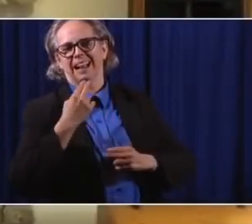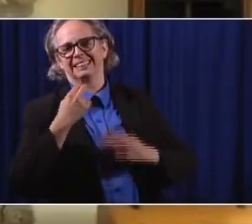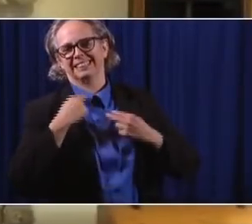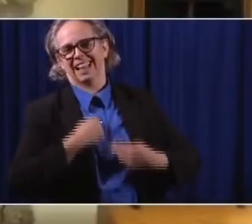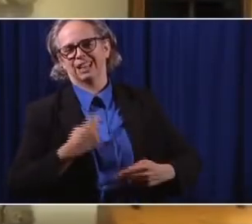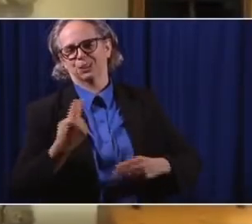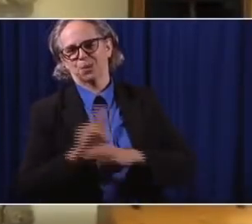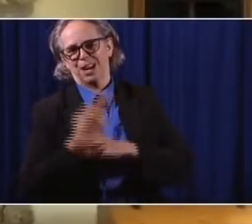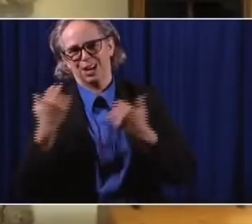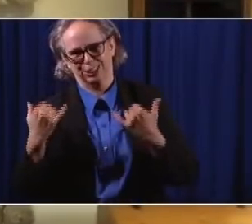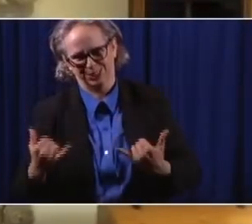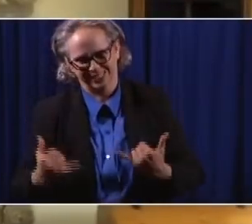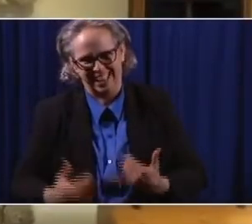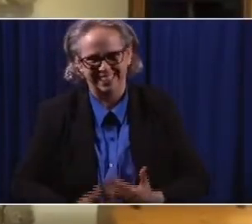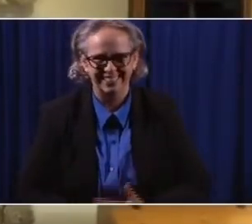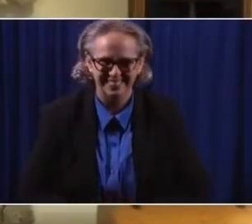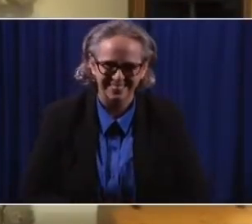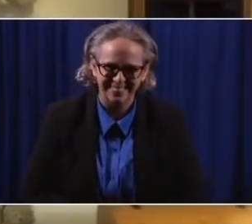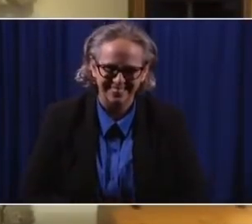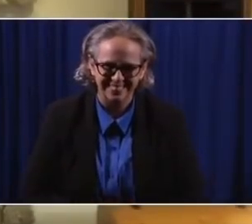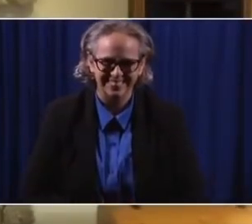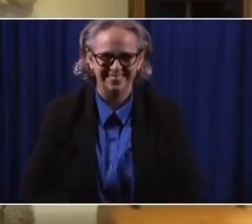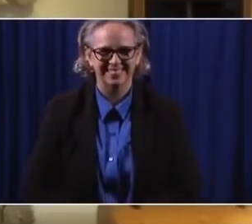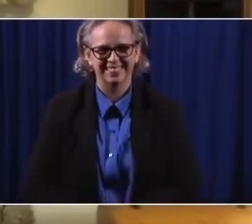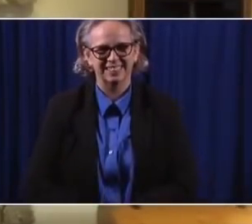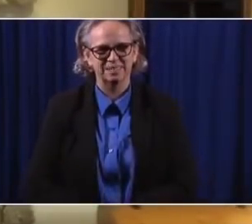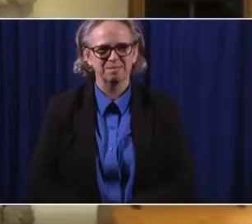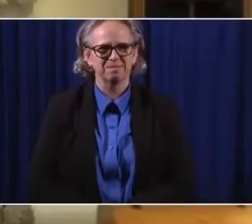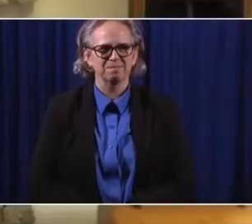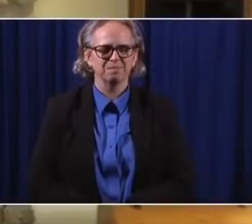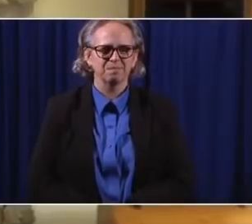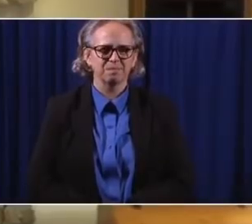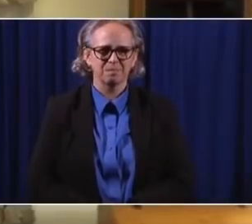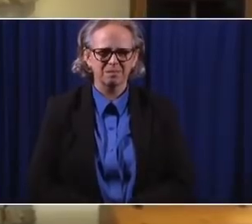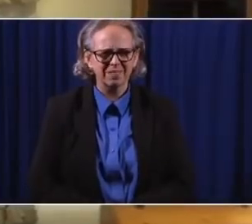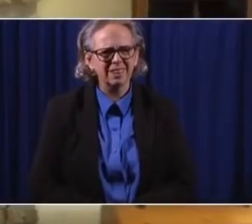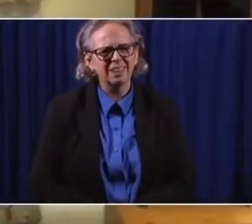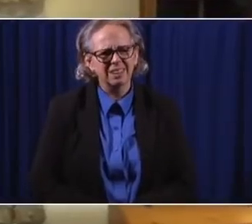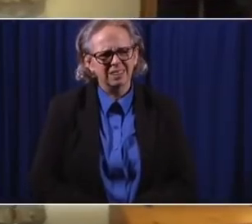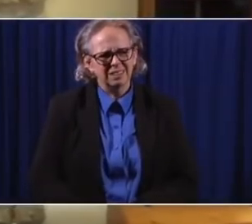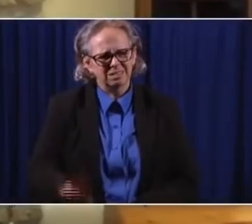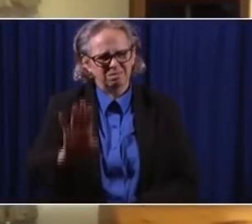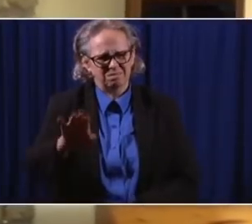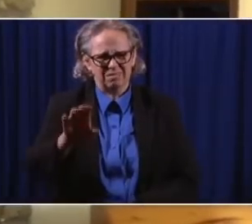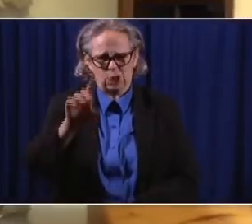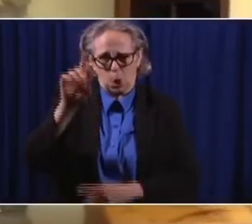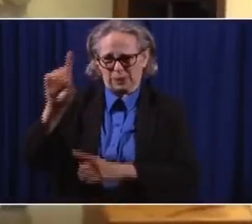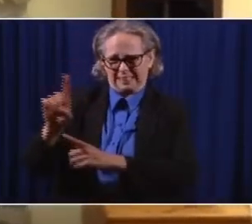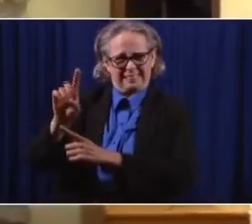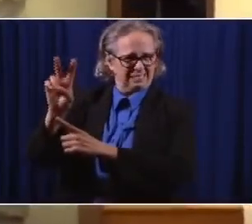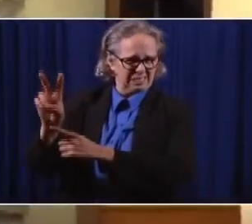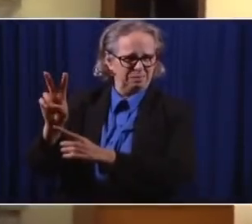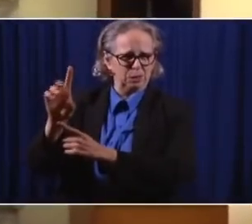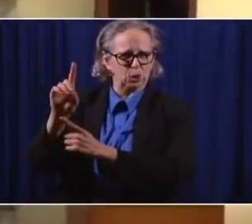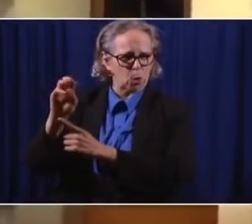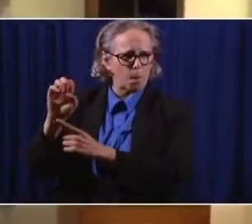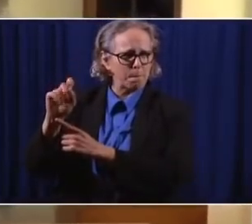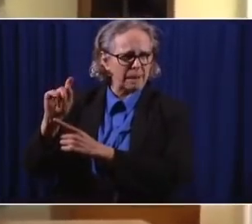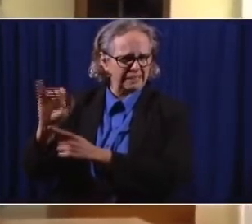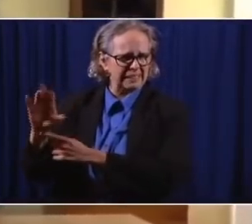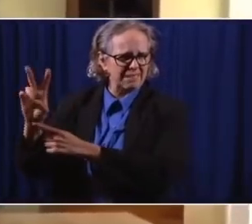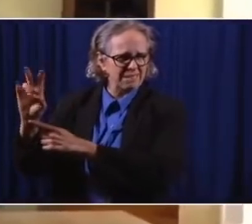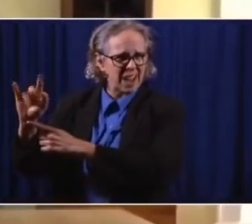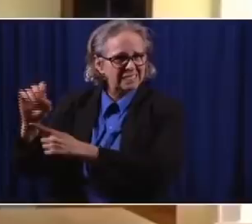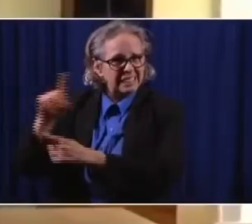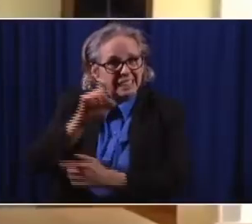If you need help in regard to domestic violence, if you need help leaving and getting